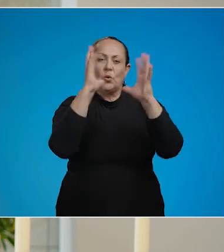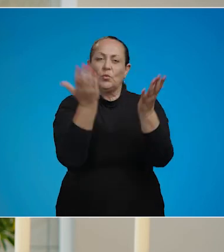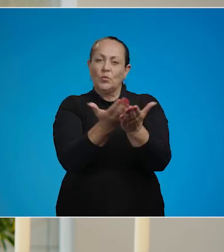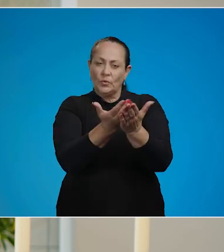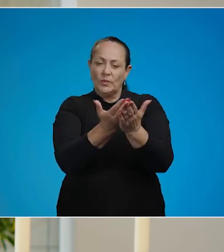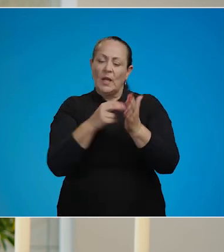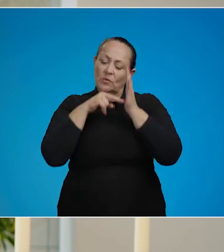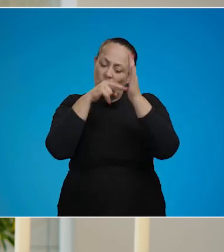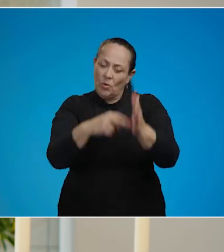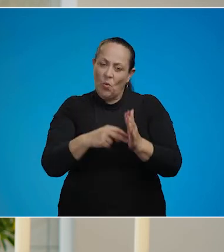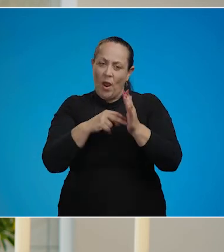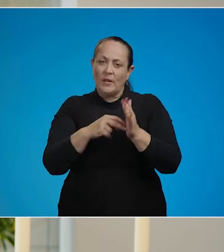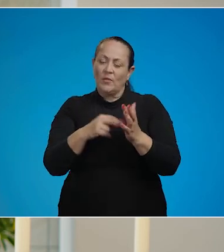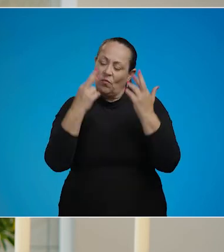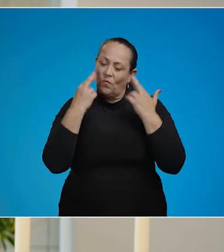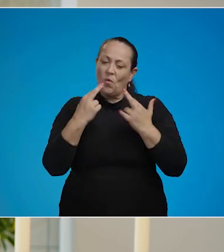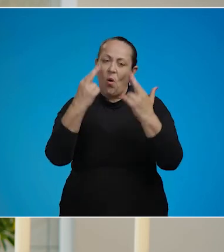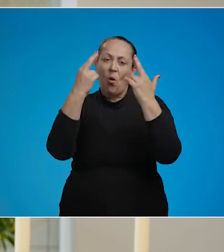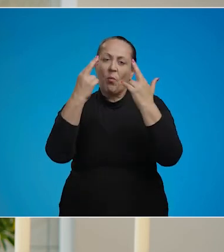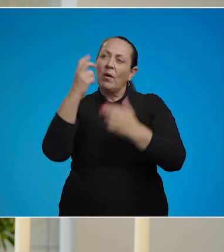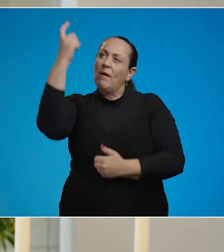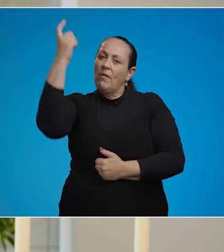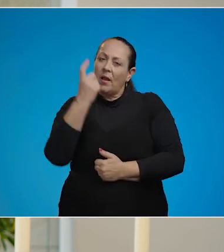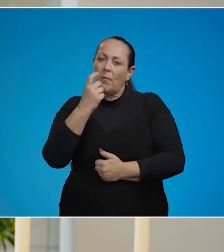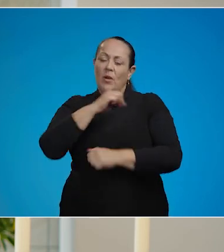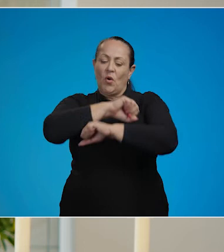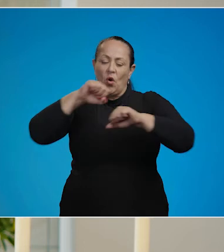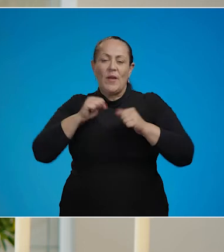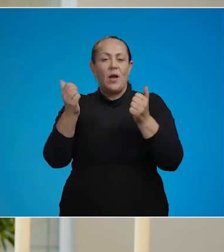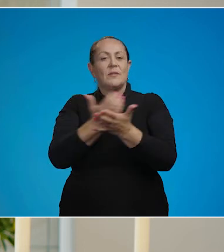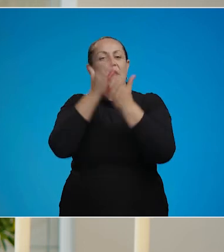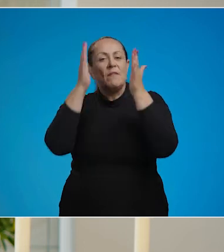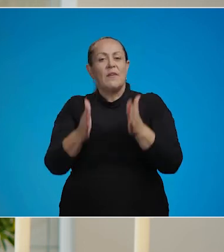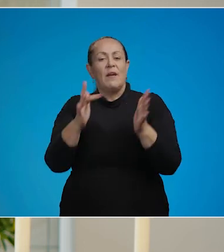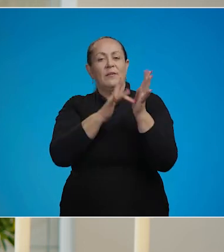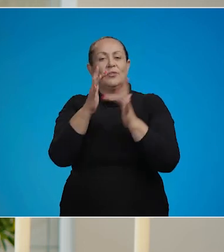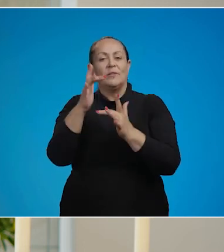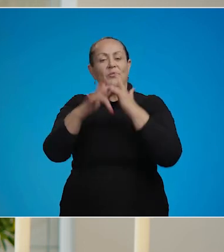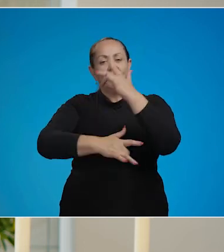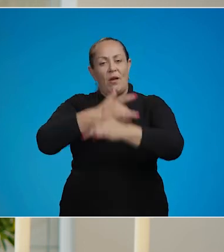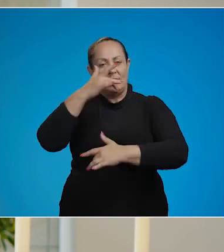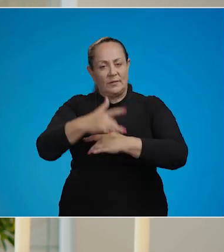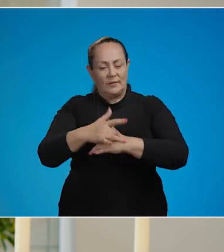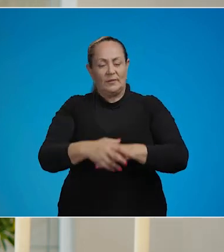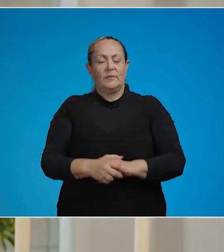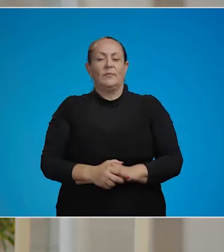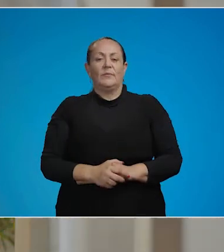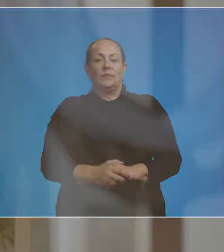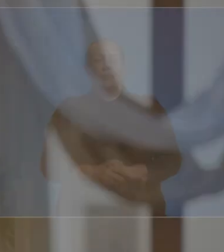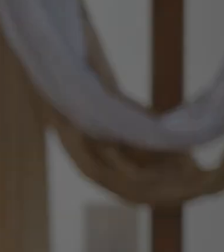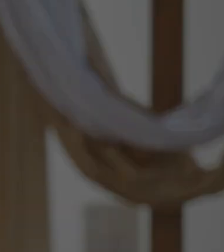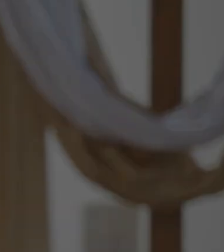distress as we await the blessed hope and the coming of our Saviour Jesus Christ